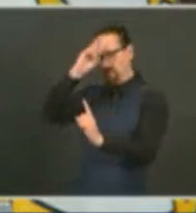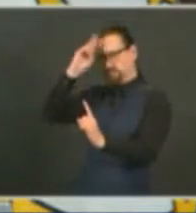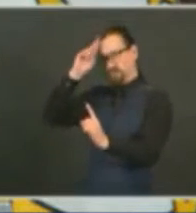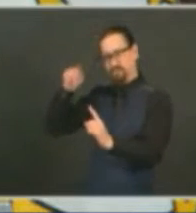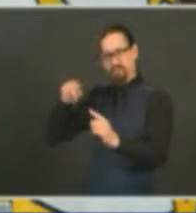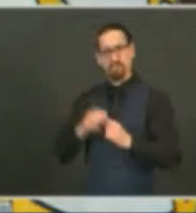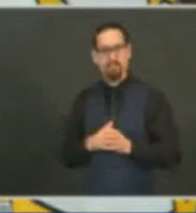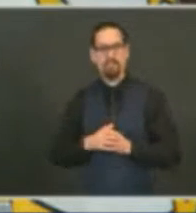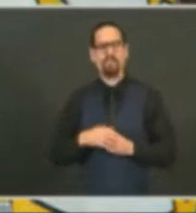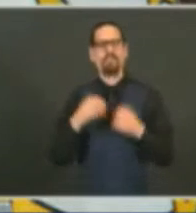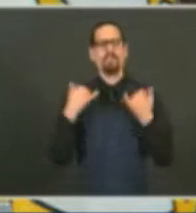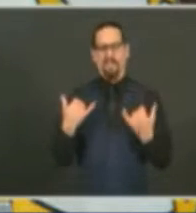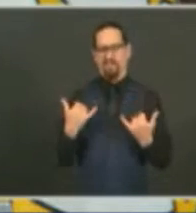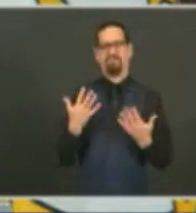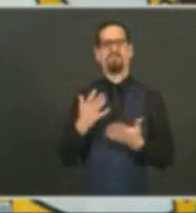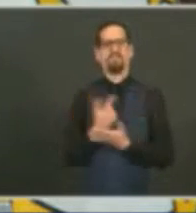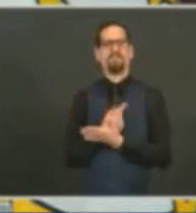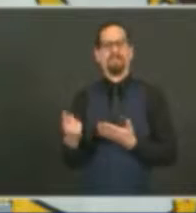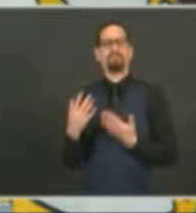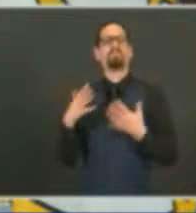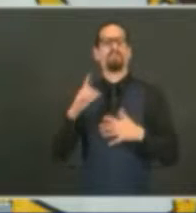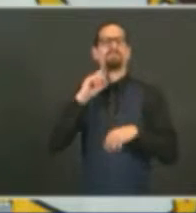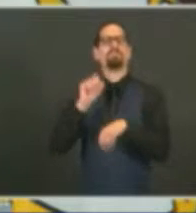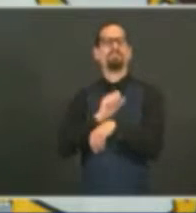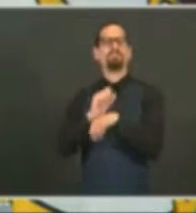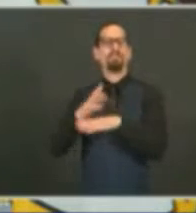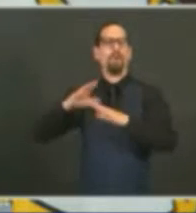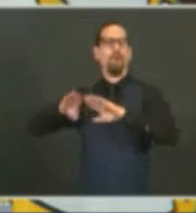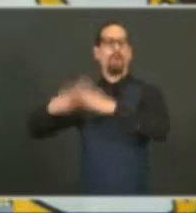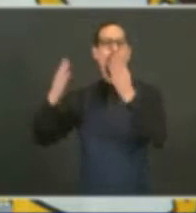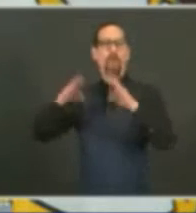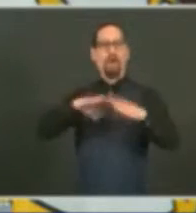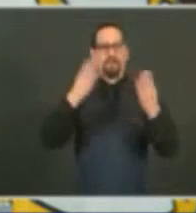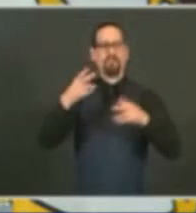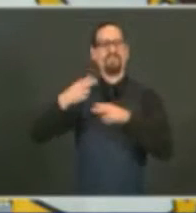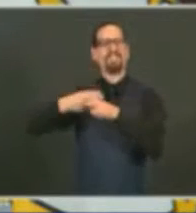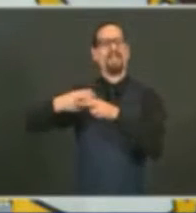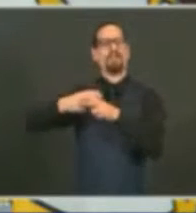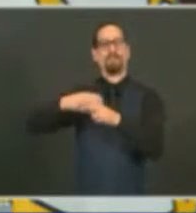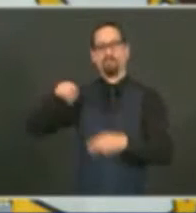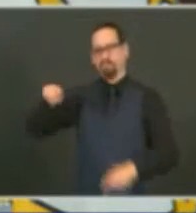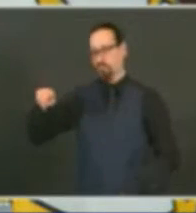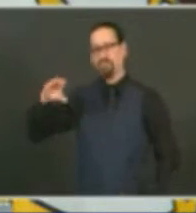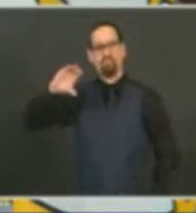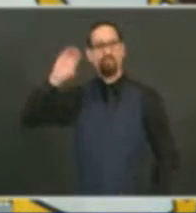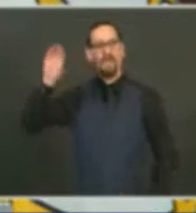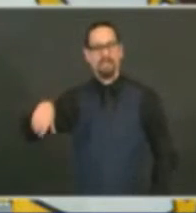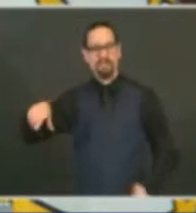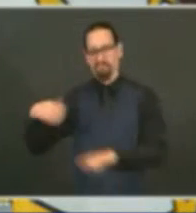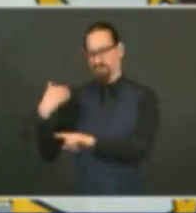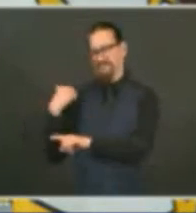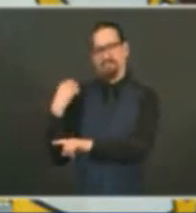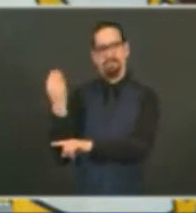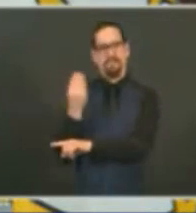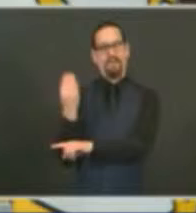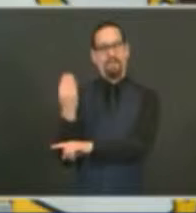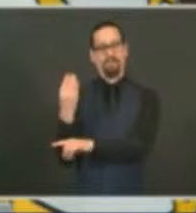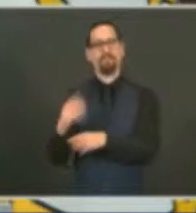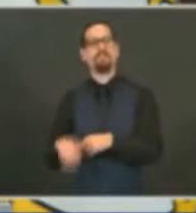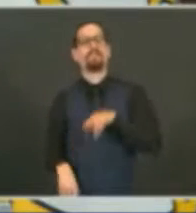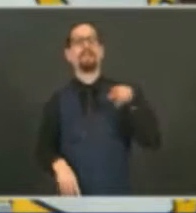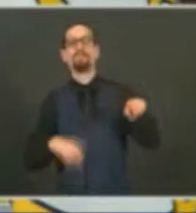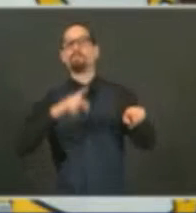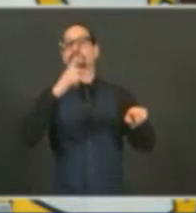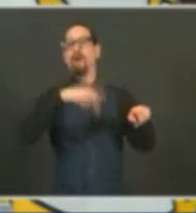hospitals. The field hospital in Cranston opened on Monday. The field hospital in Providence opened on Tuesday. As